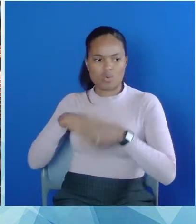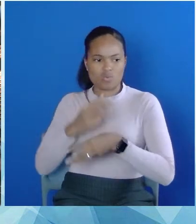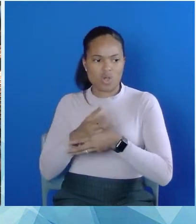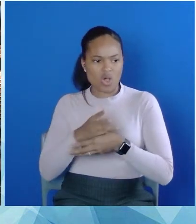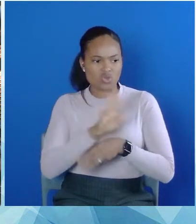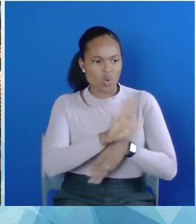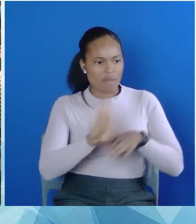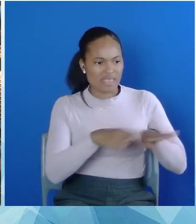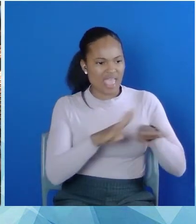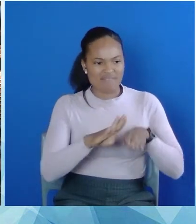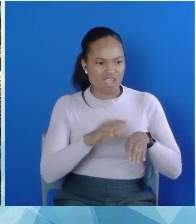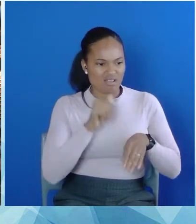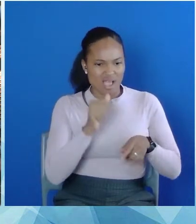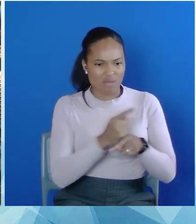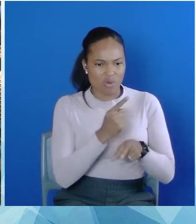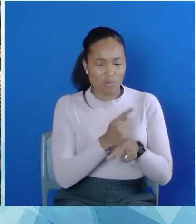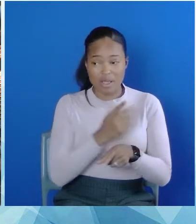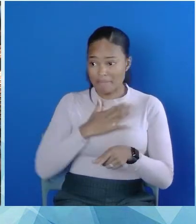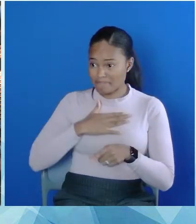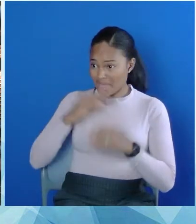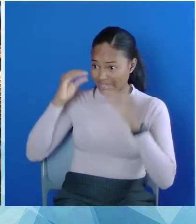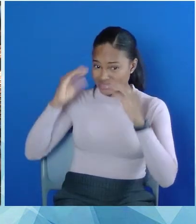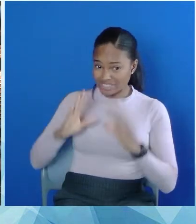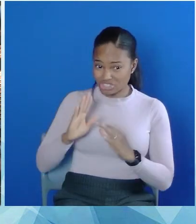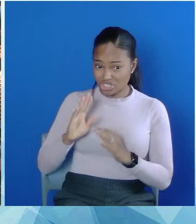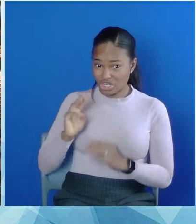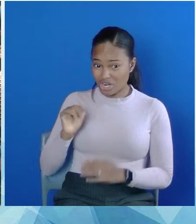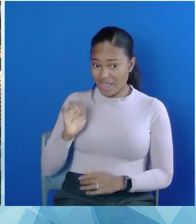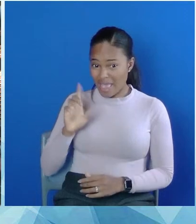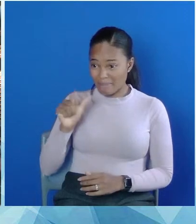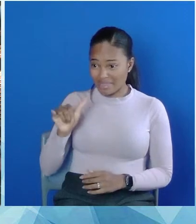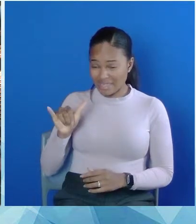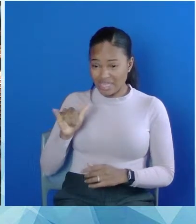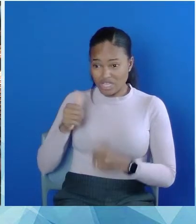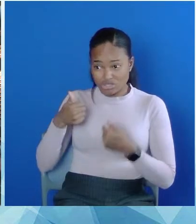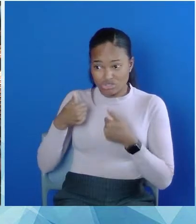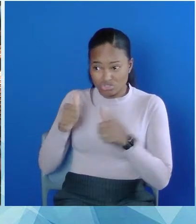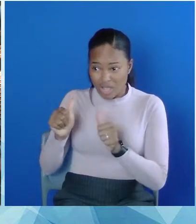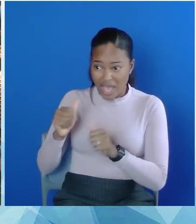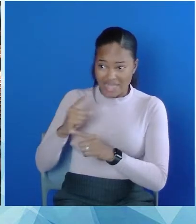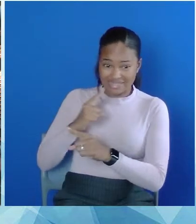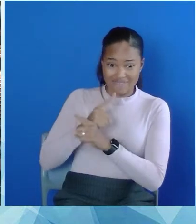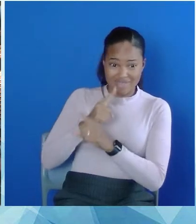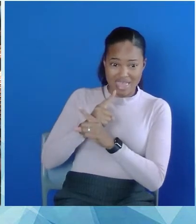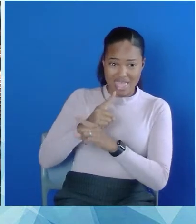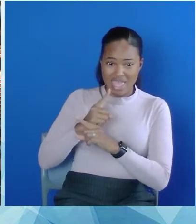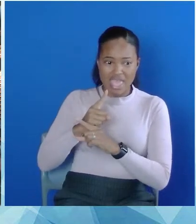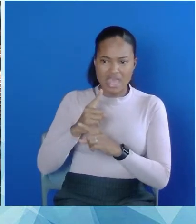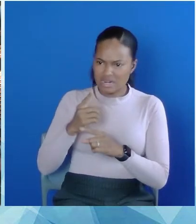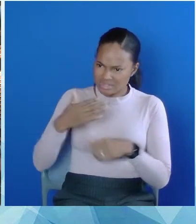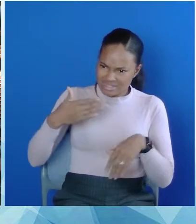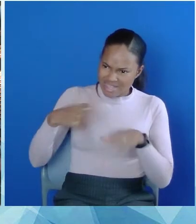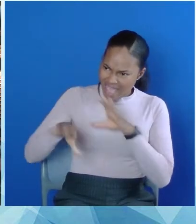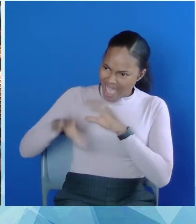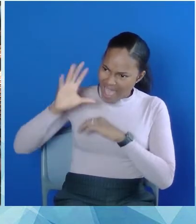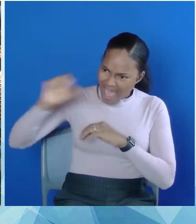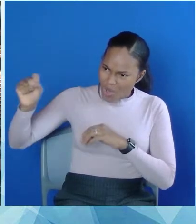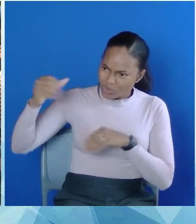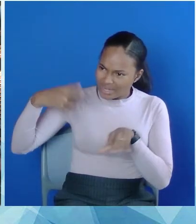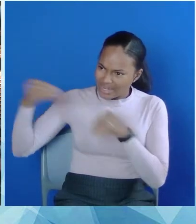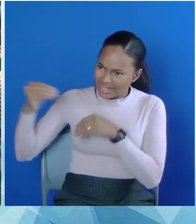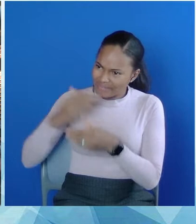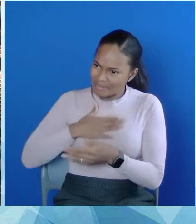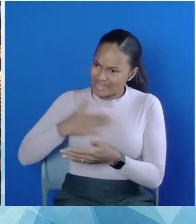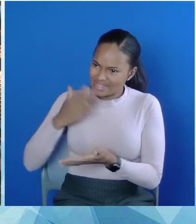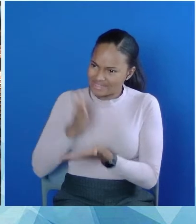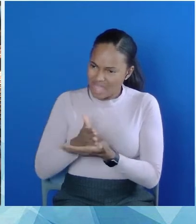teacher, Miss Emily, tried to defend him and said, "Get out, please stop." But Carrie wouldn't stop, even though he was crying,